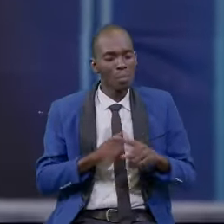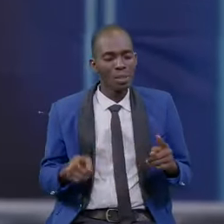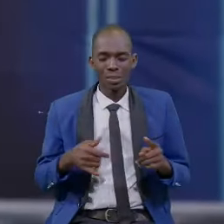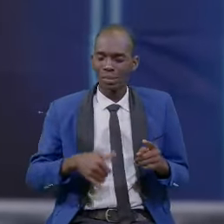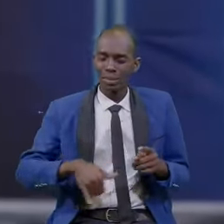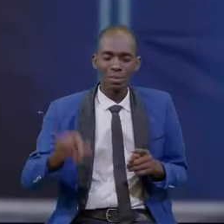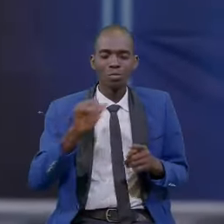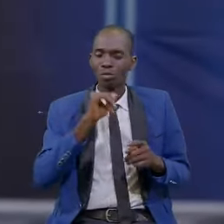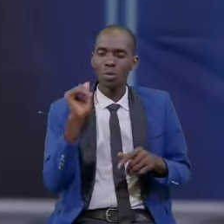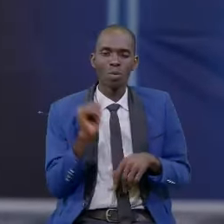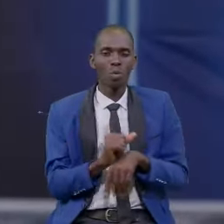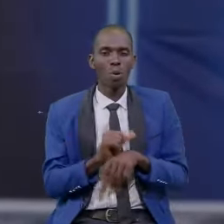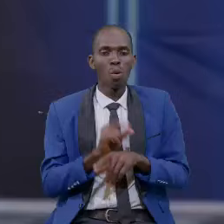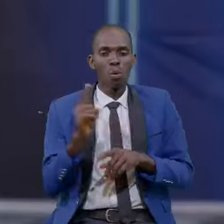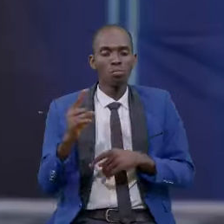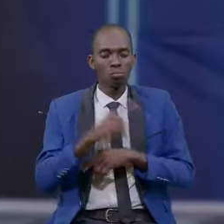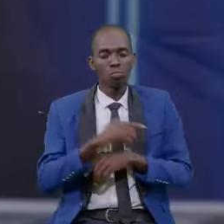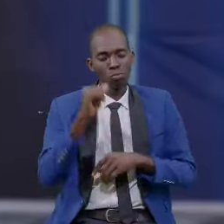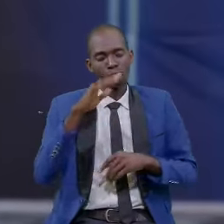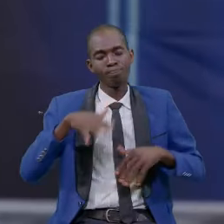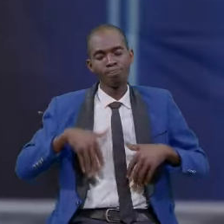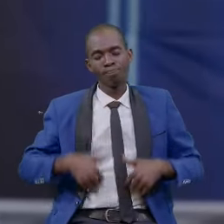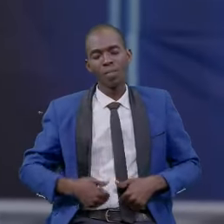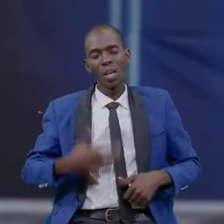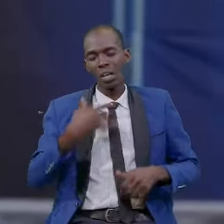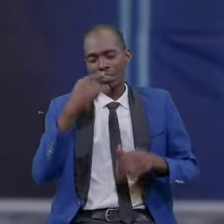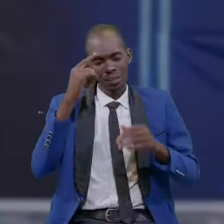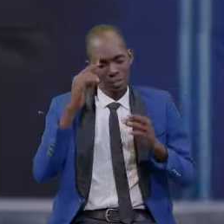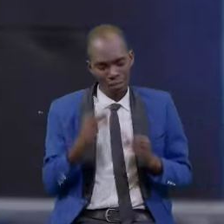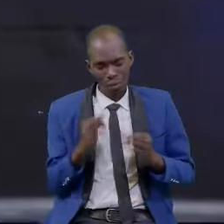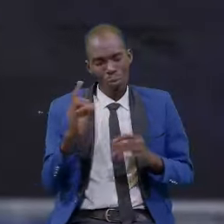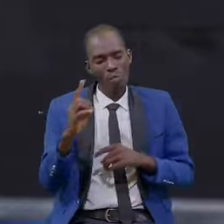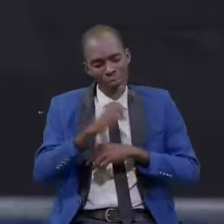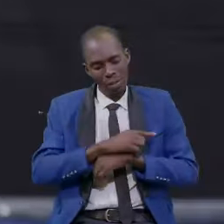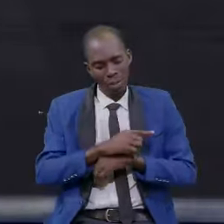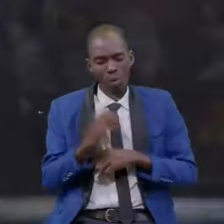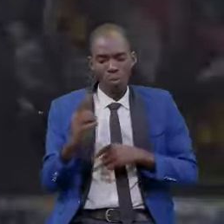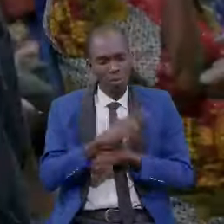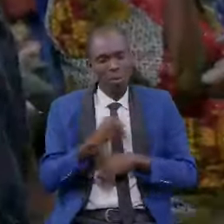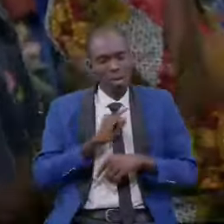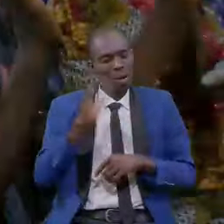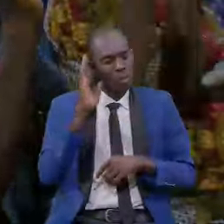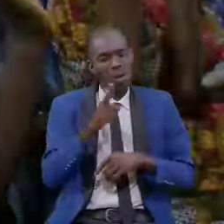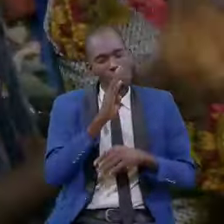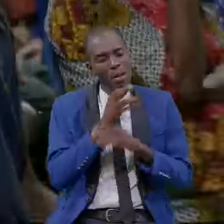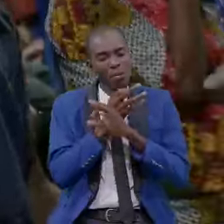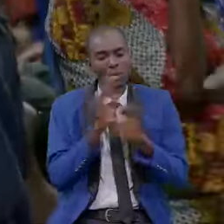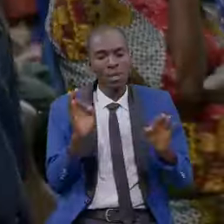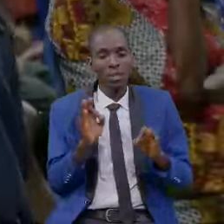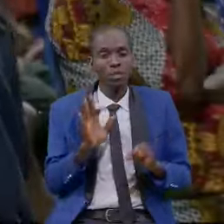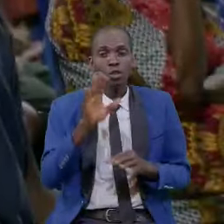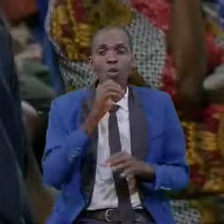one day I will be free. And your own day has come. I've gone